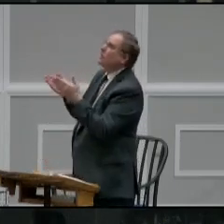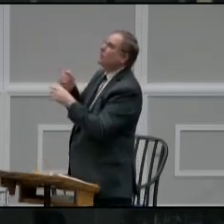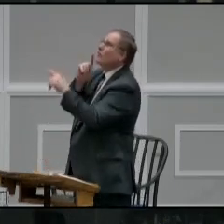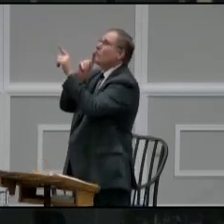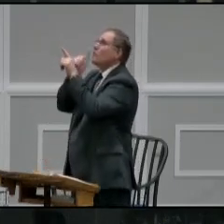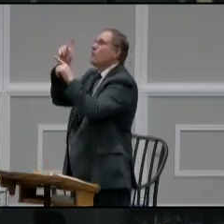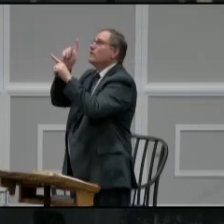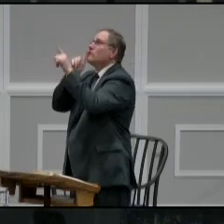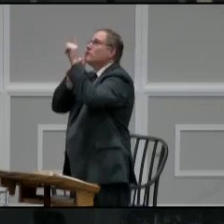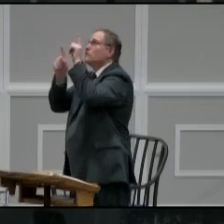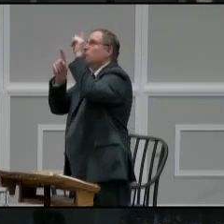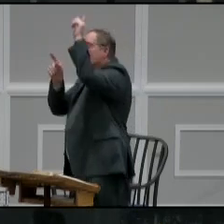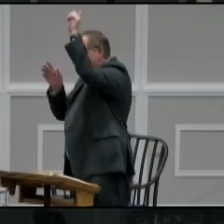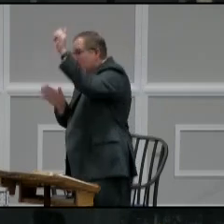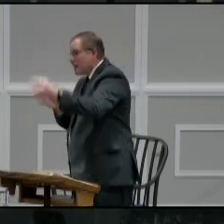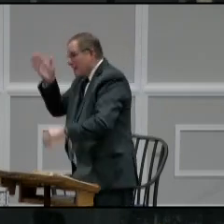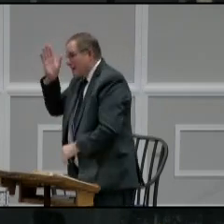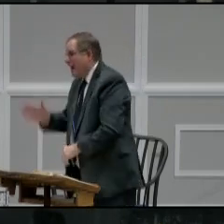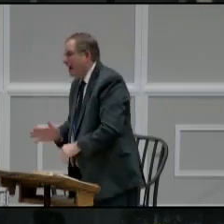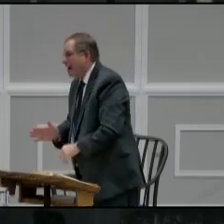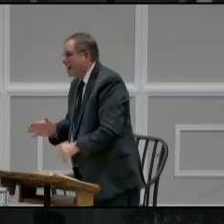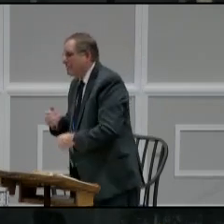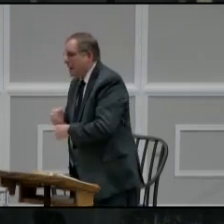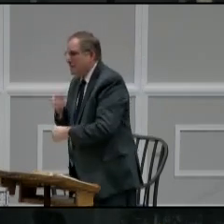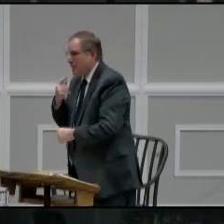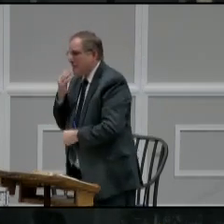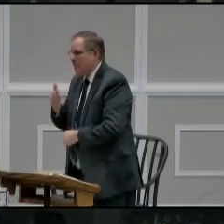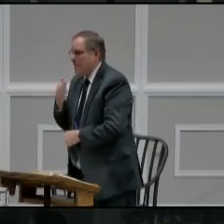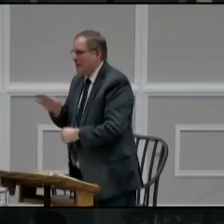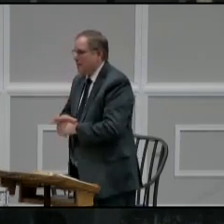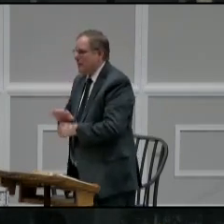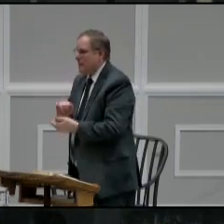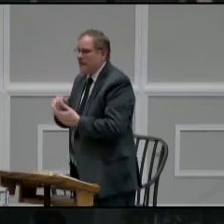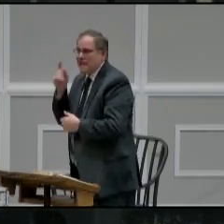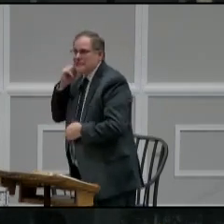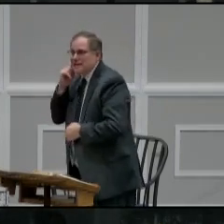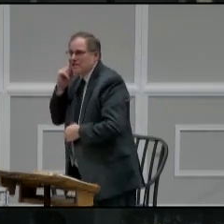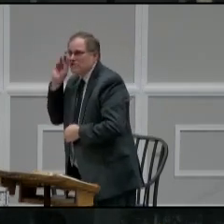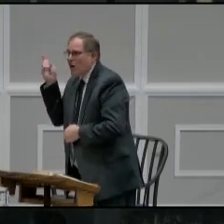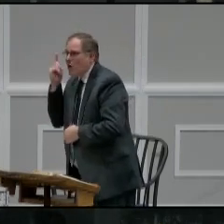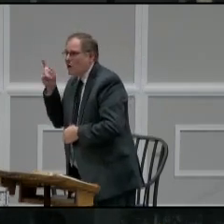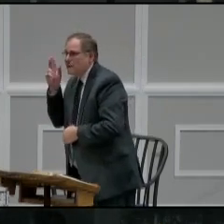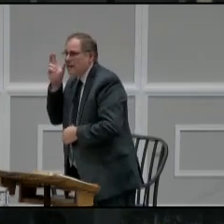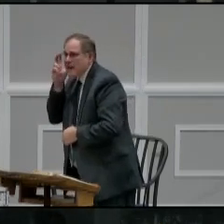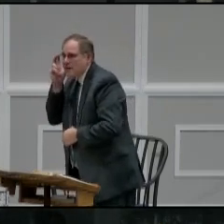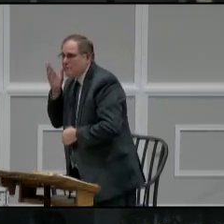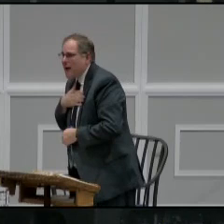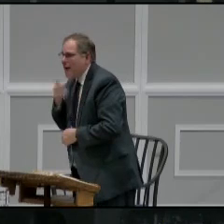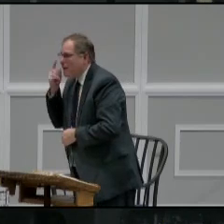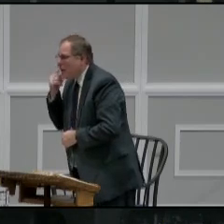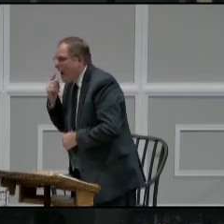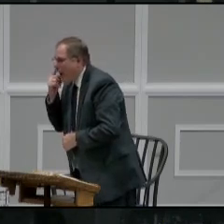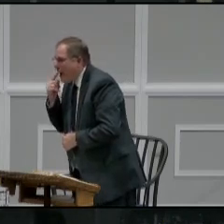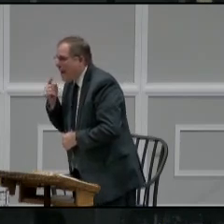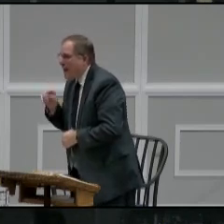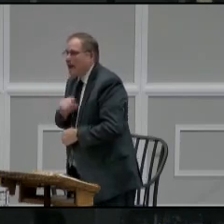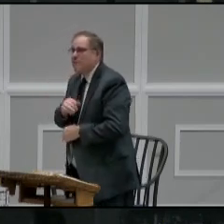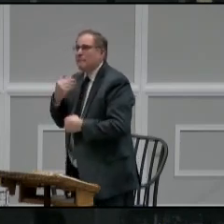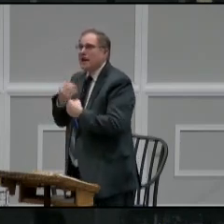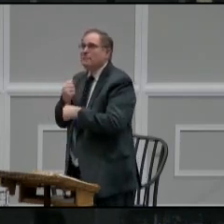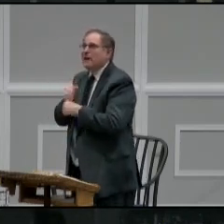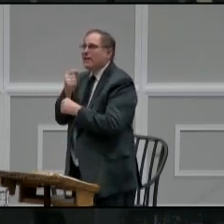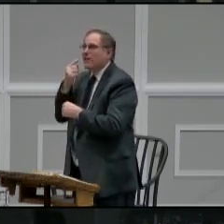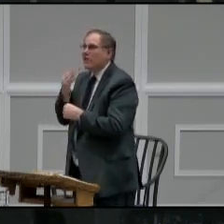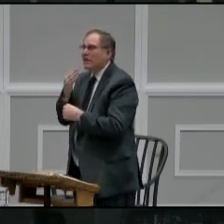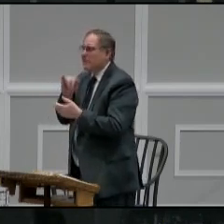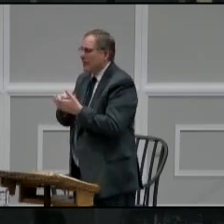God. Sure made me thankful that his ear is open unto my cry. Sure made me thankful that I can come to